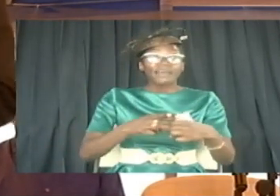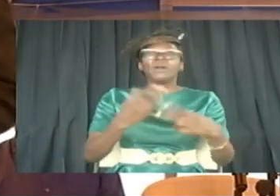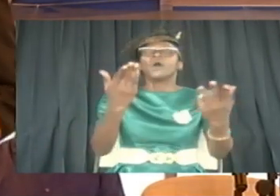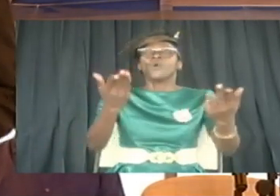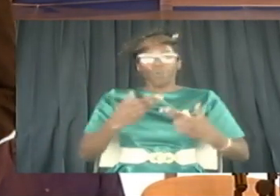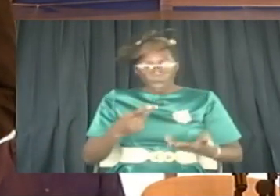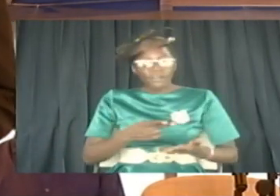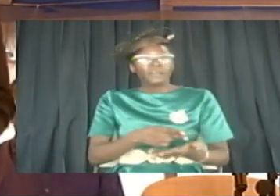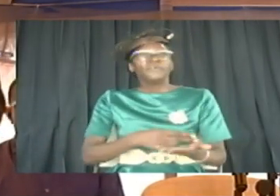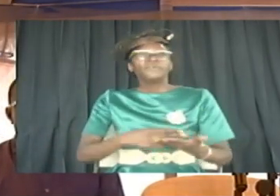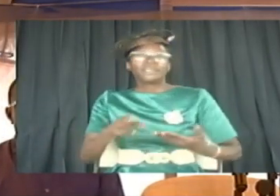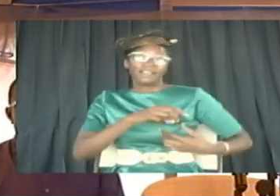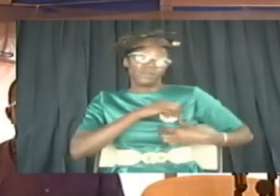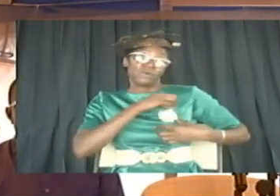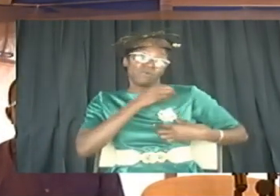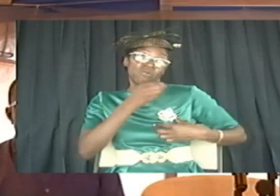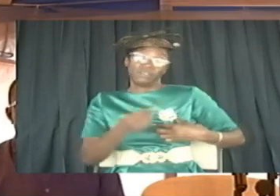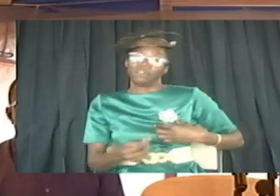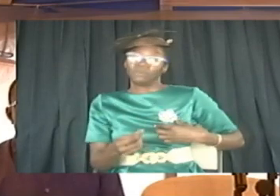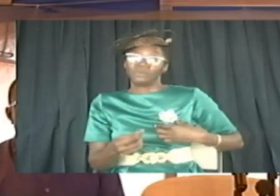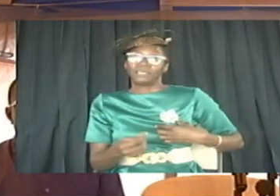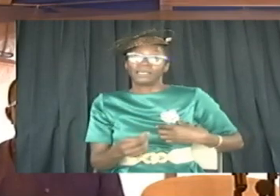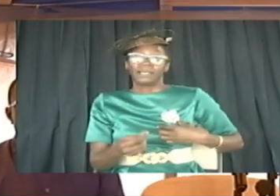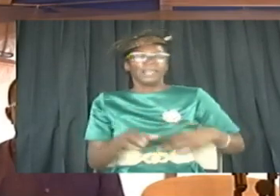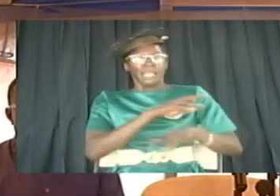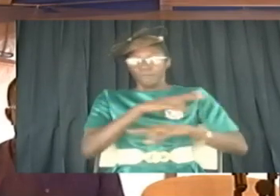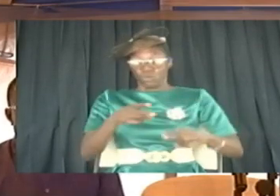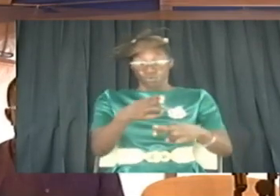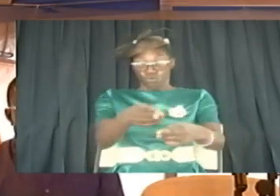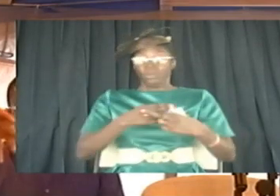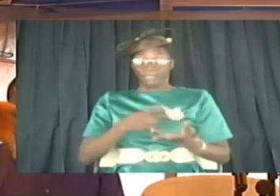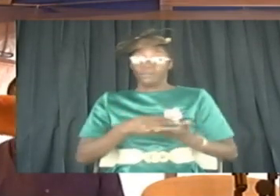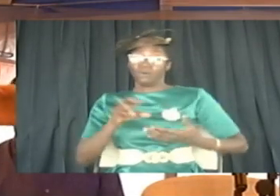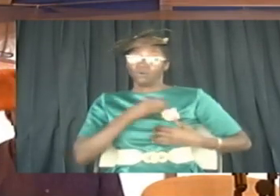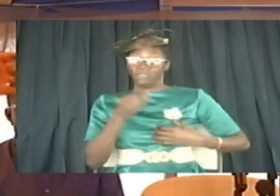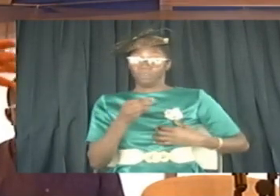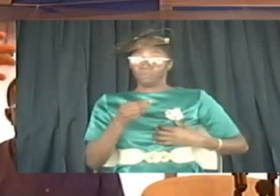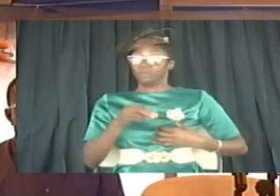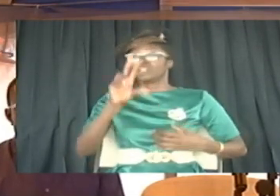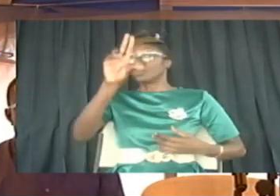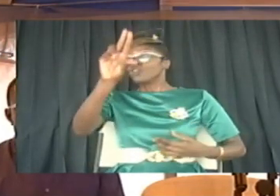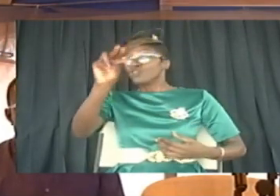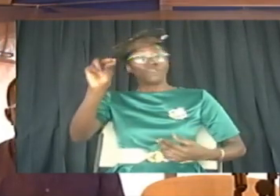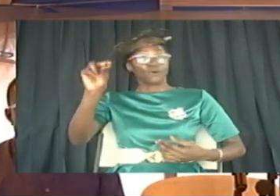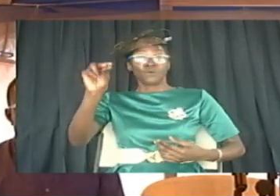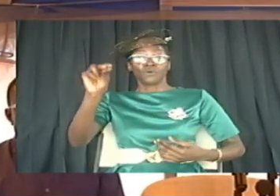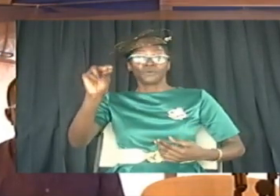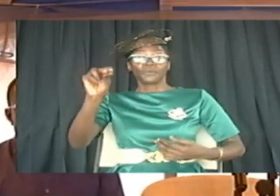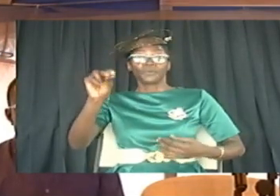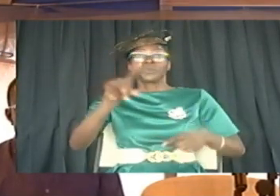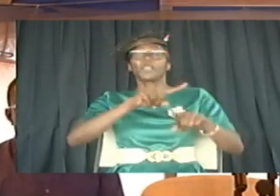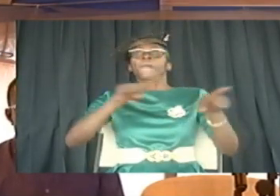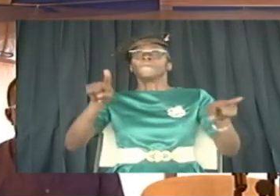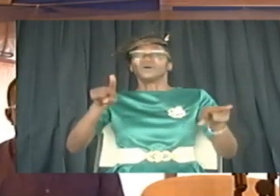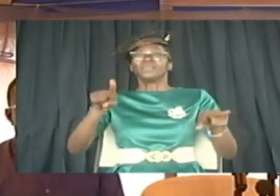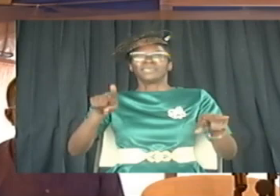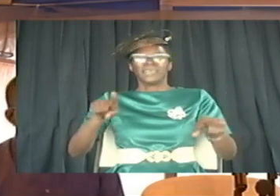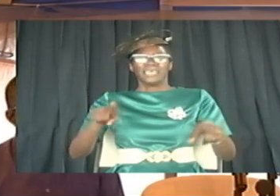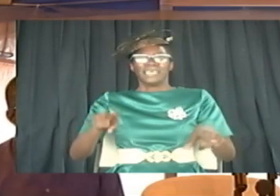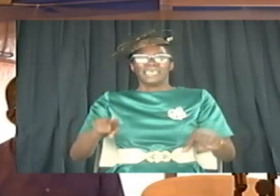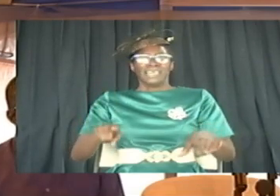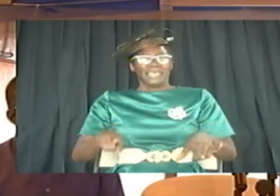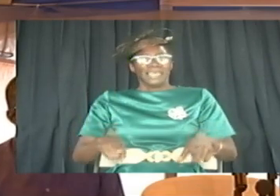gift of the Holy Ghost. Well, he hasn't gotten the Holy Ghost as yet, but he was desperate to